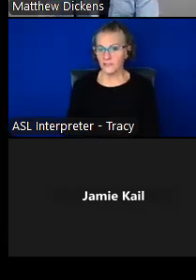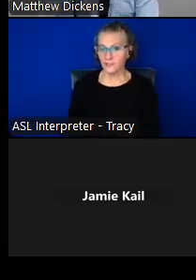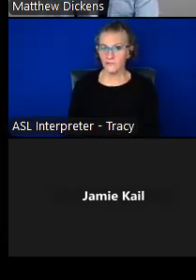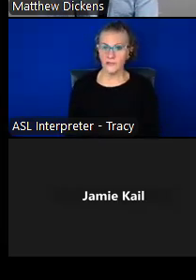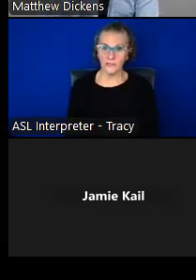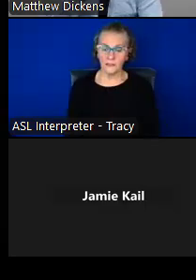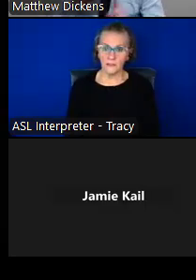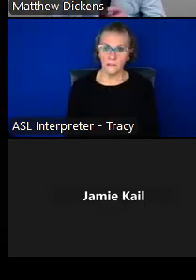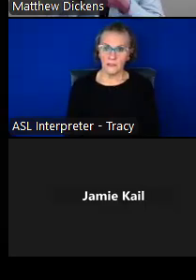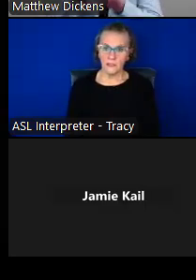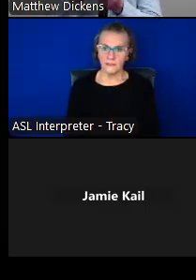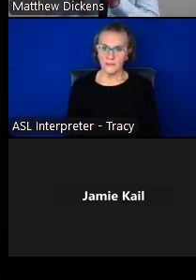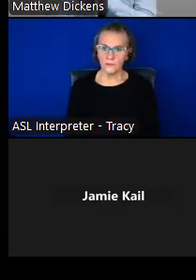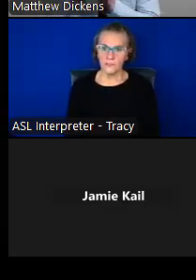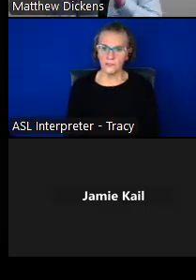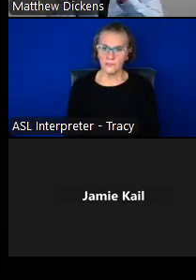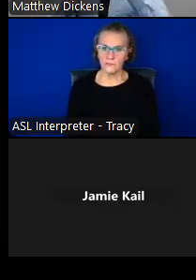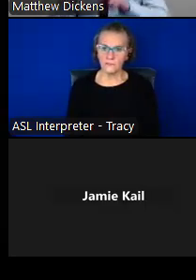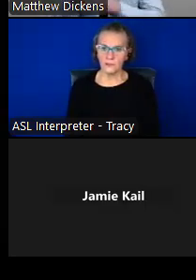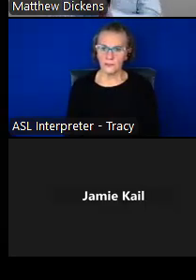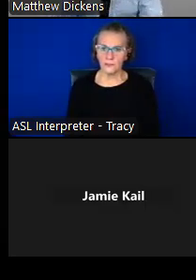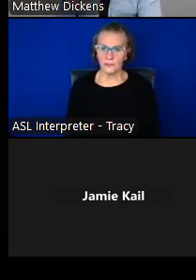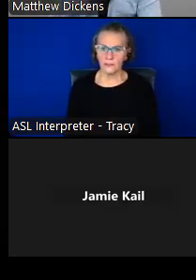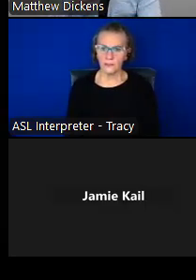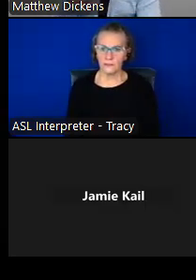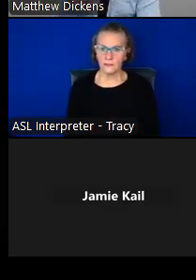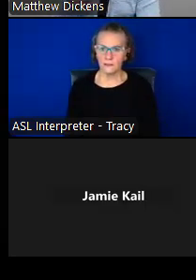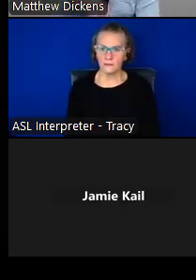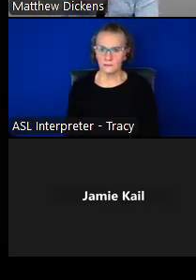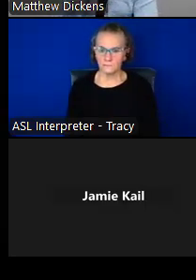All right, thank you for that. Another question is regarding